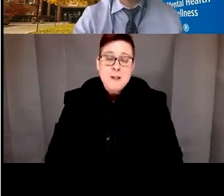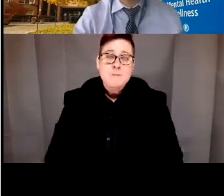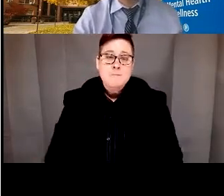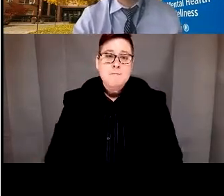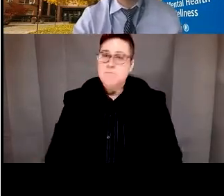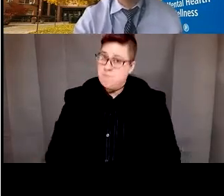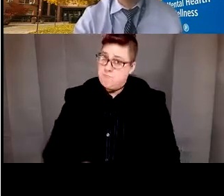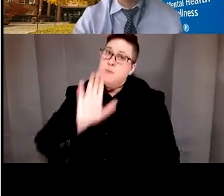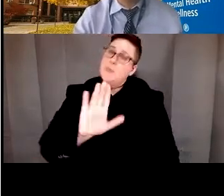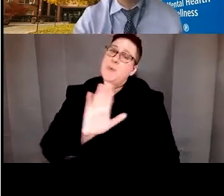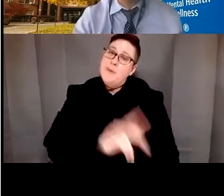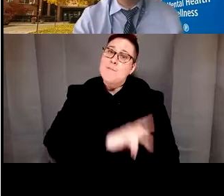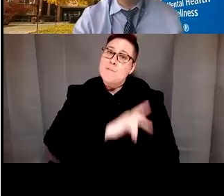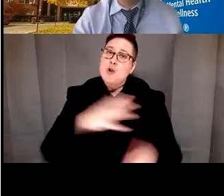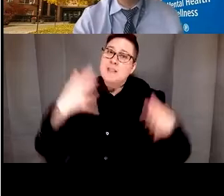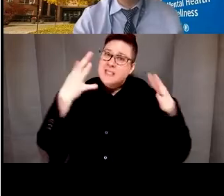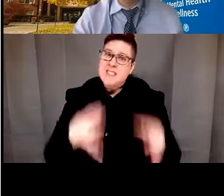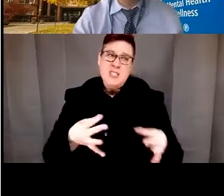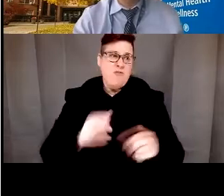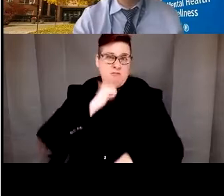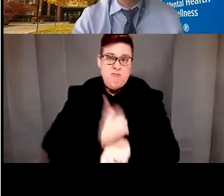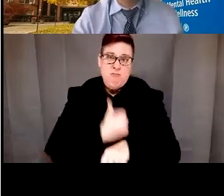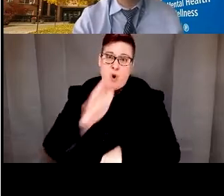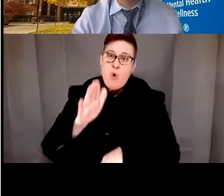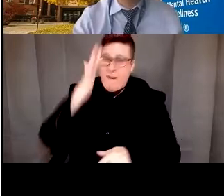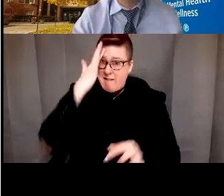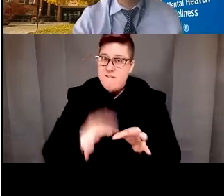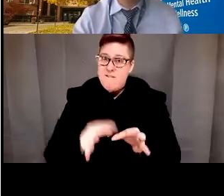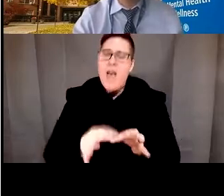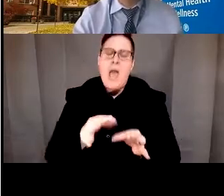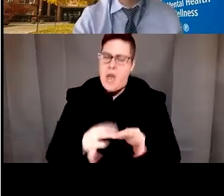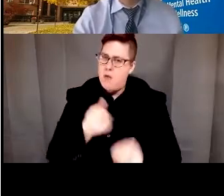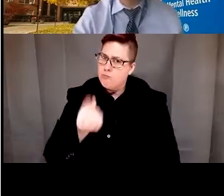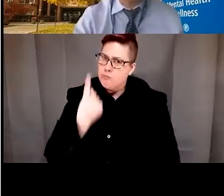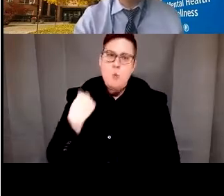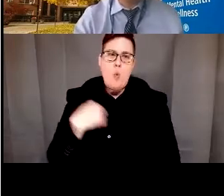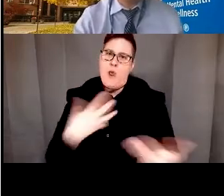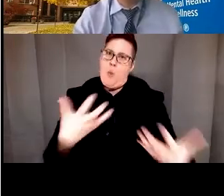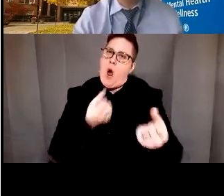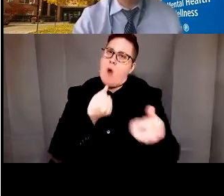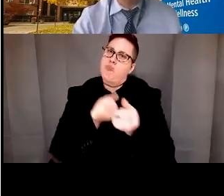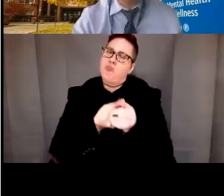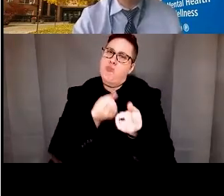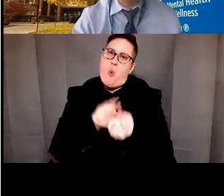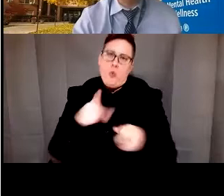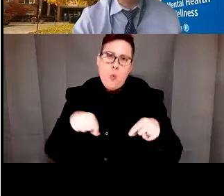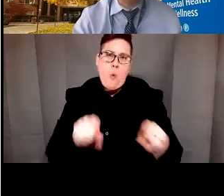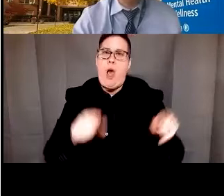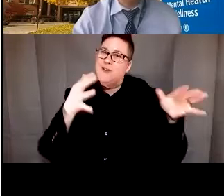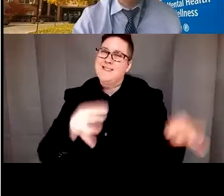personal decision that's based on your faith. And we want to be there with you as you make these